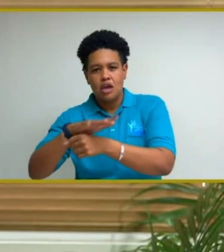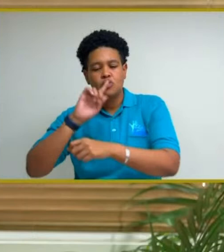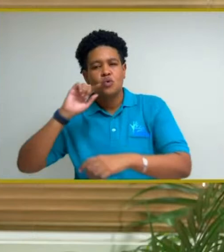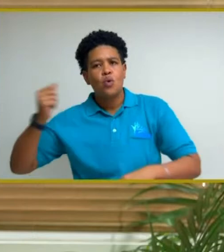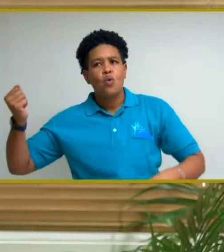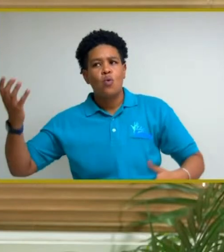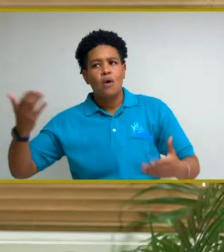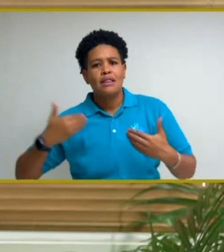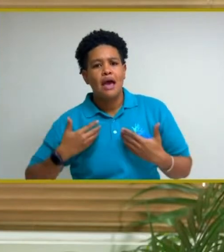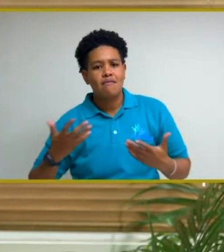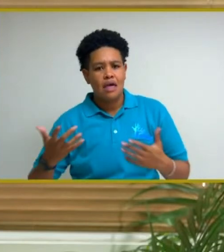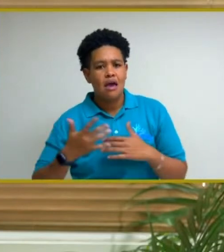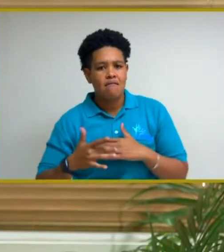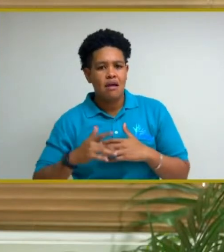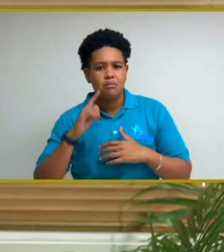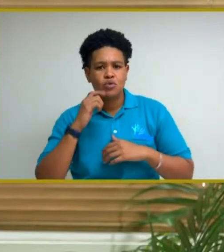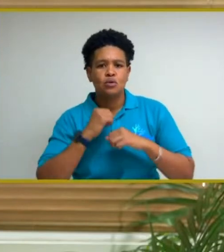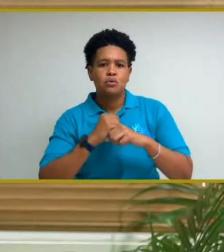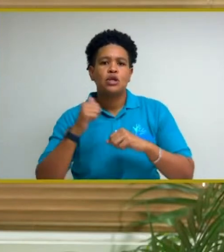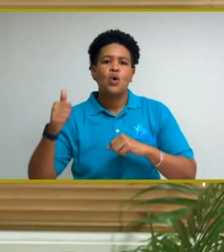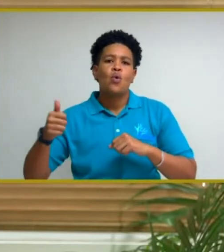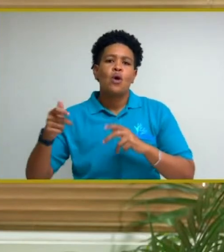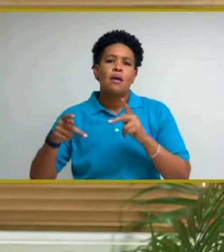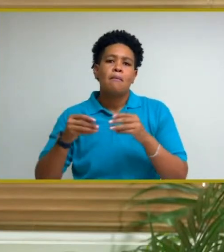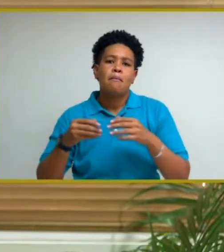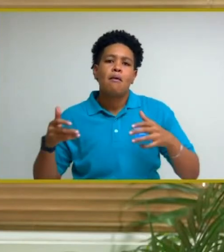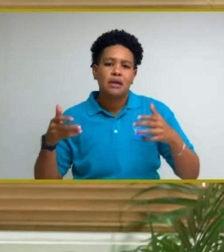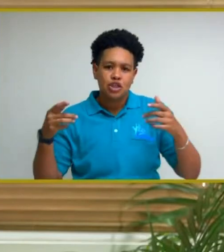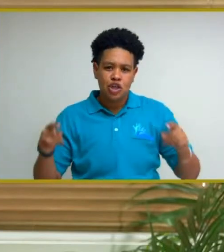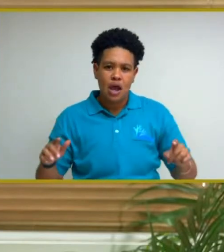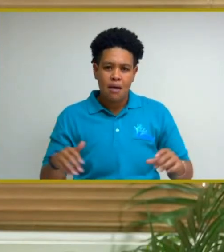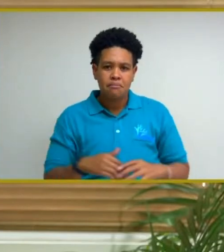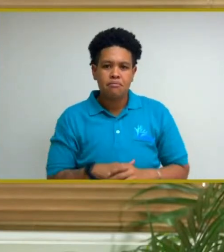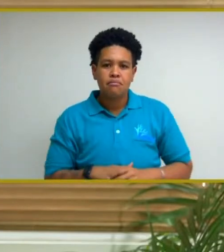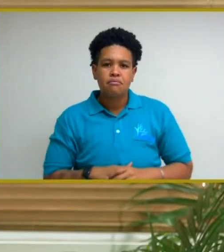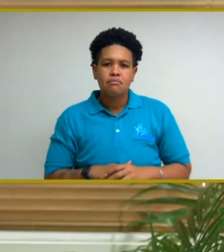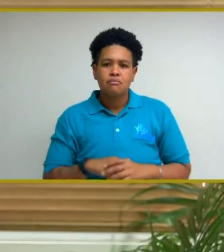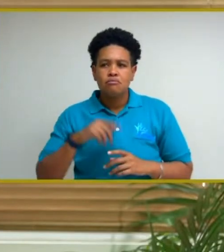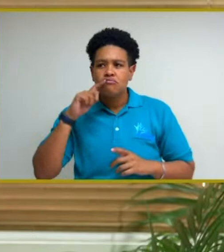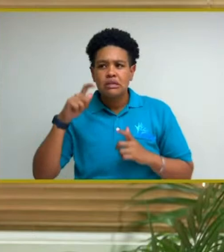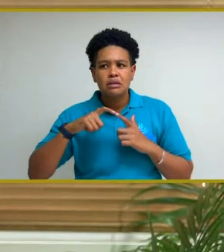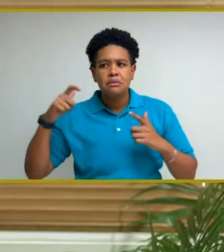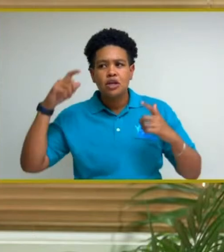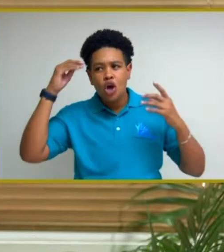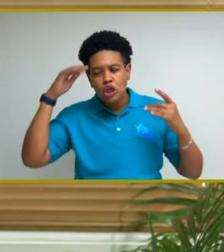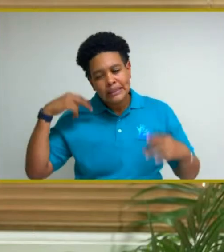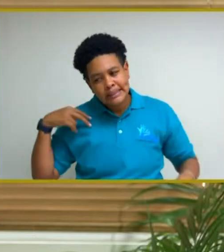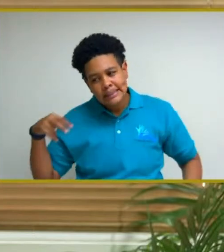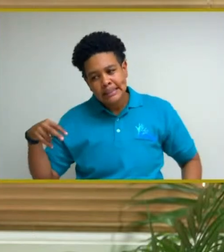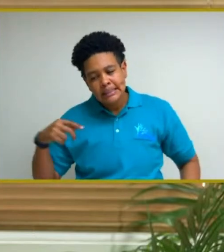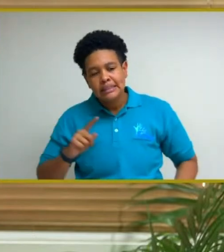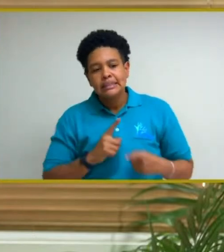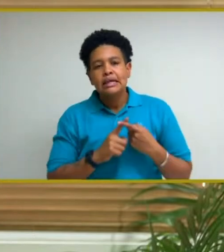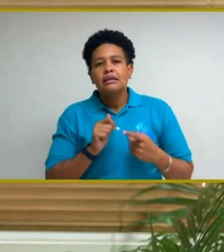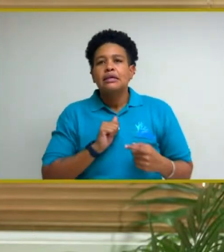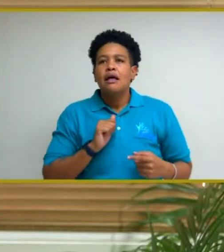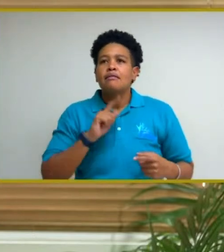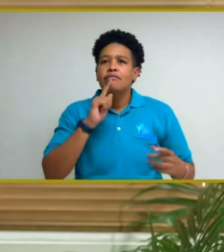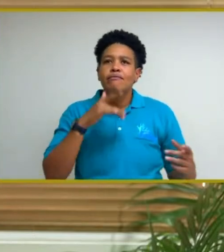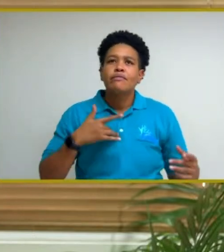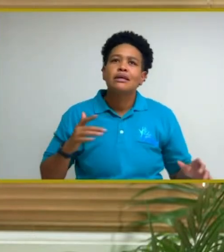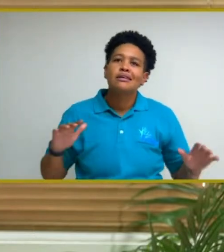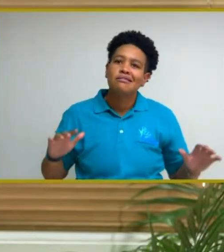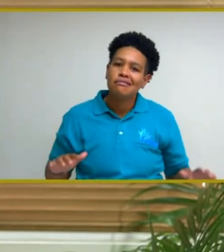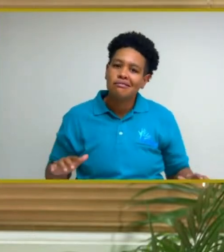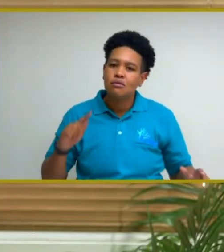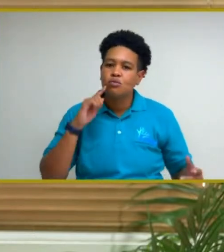they have to protect their own population. So it was a big concern, but I am relieved to say